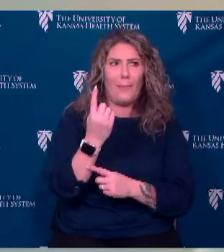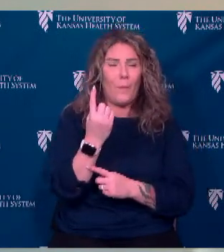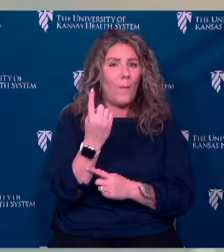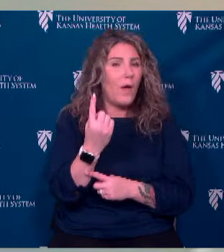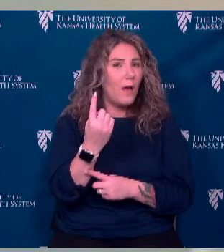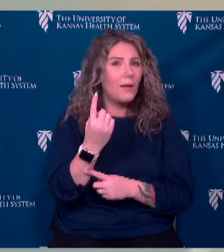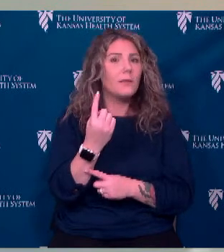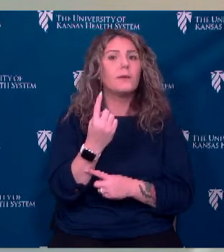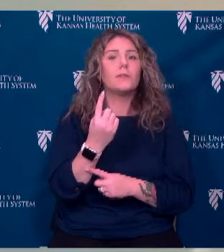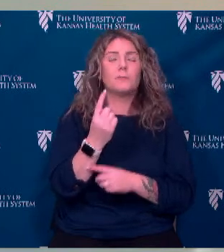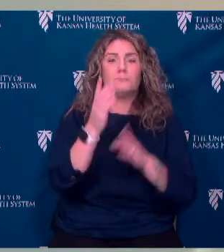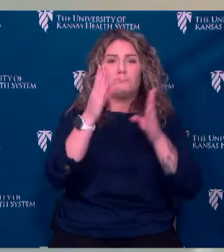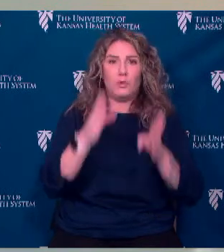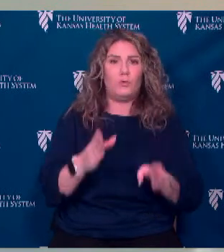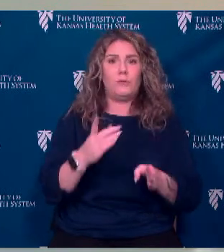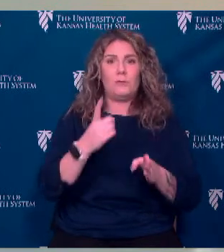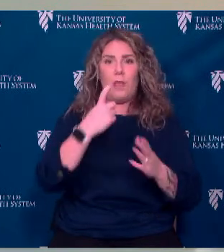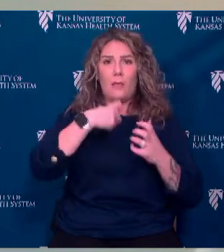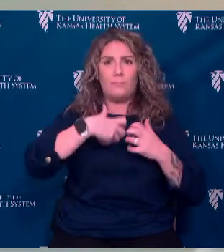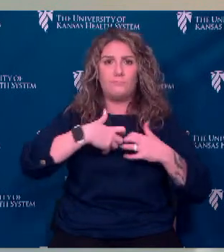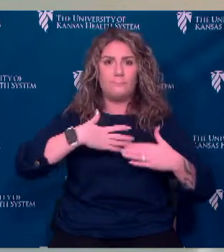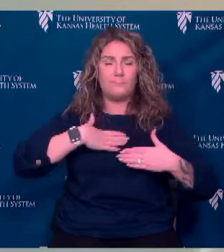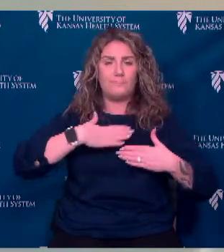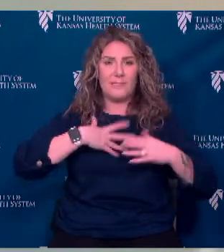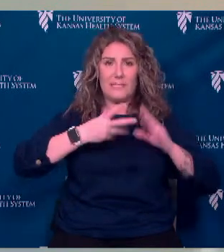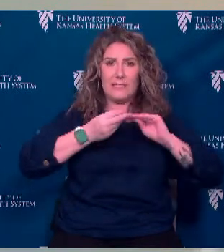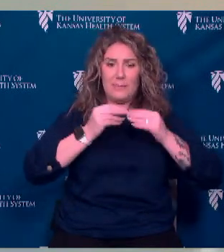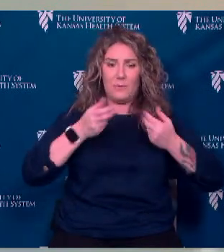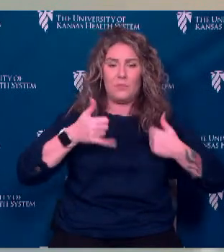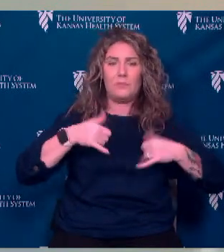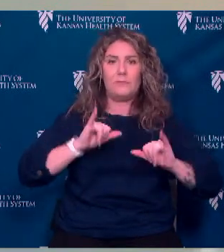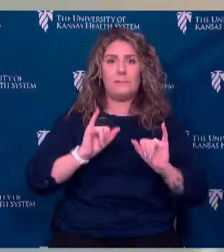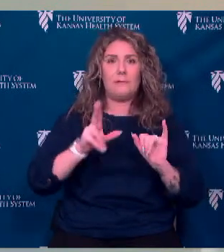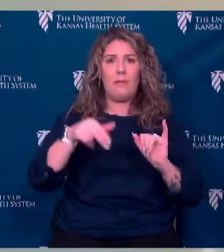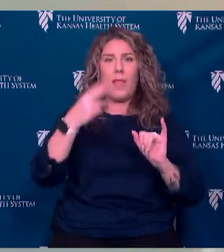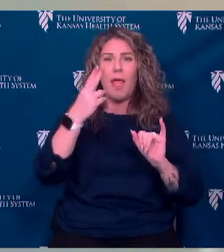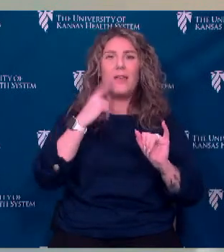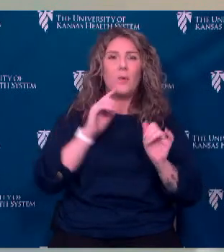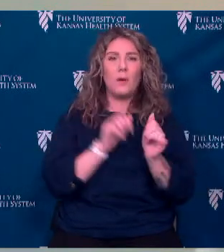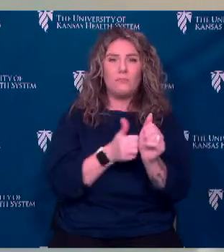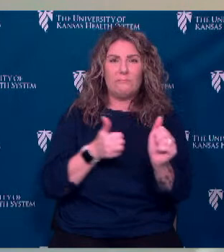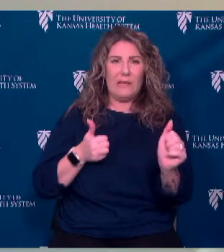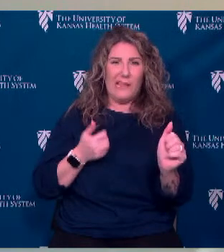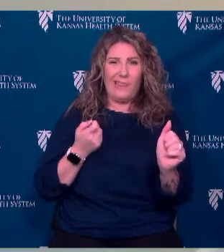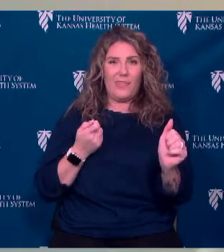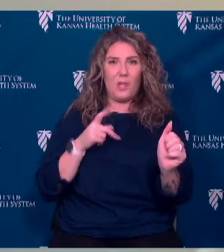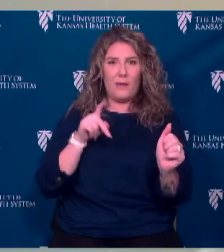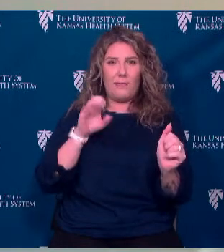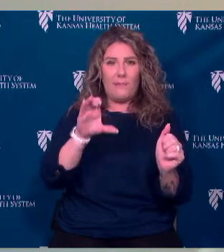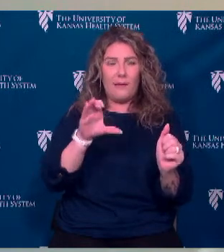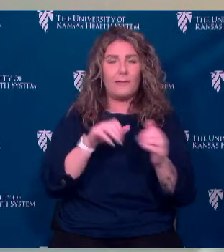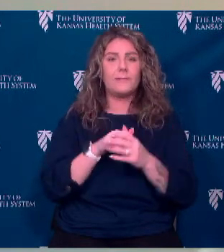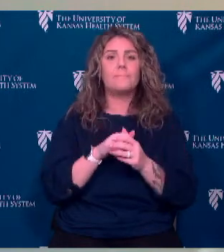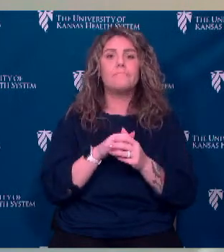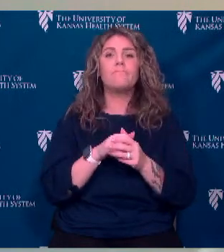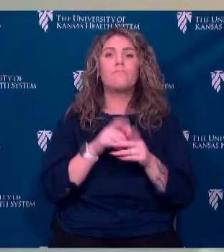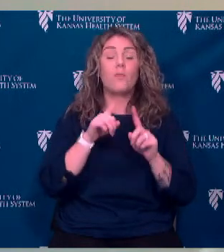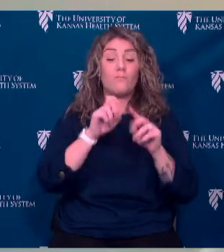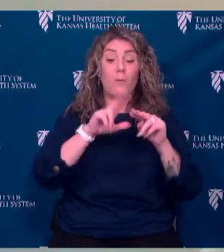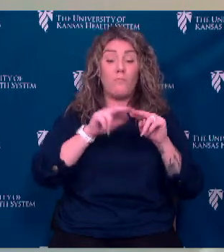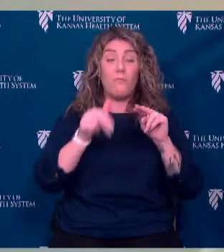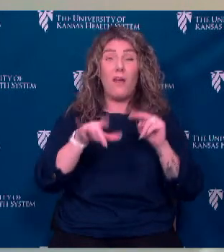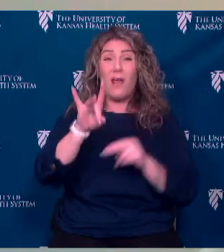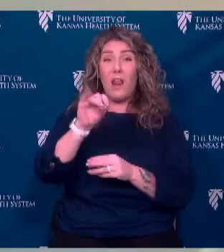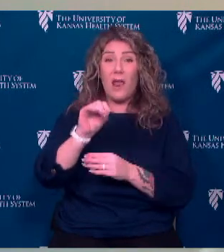patient. So still our numbers are still high. We lag a bit behind Kansas City usually. We're down from 80 employees out to